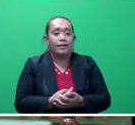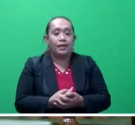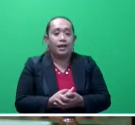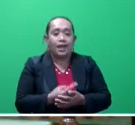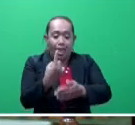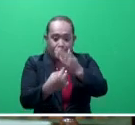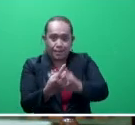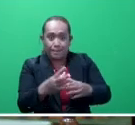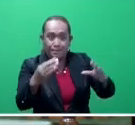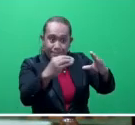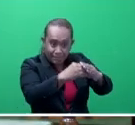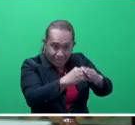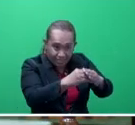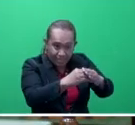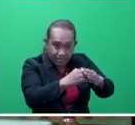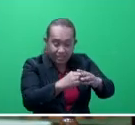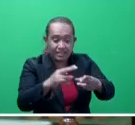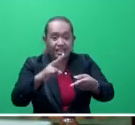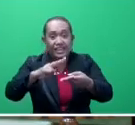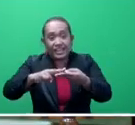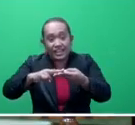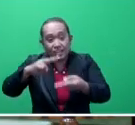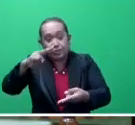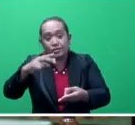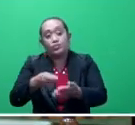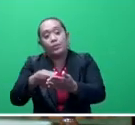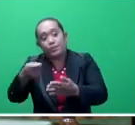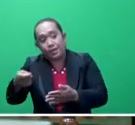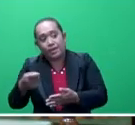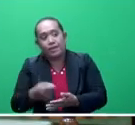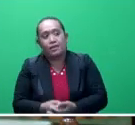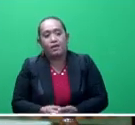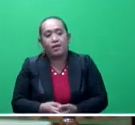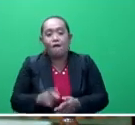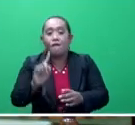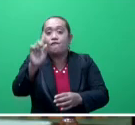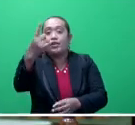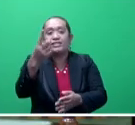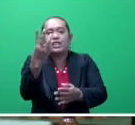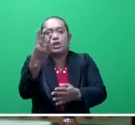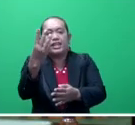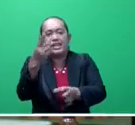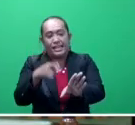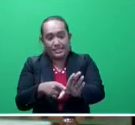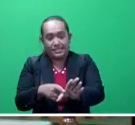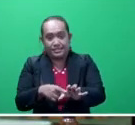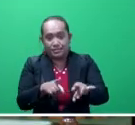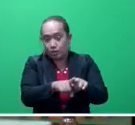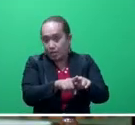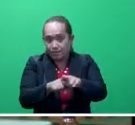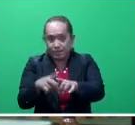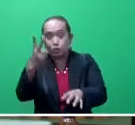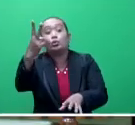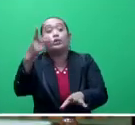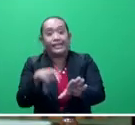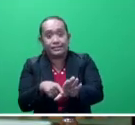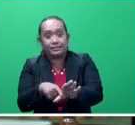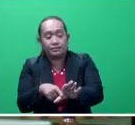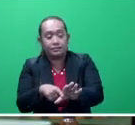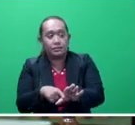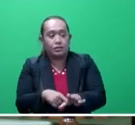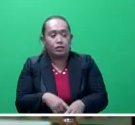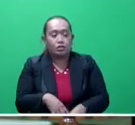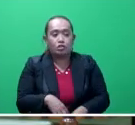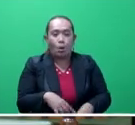loans only interest loan payments for the first 2 years. That means for the first 2 years, none of these businesses will